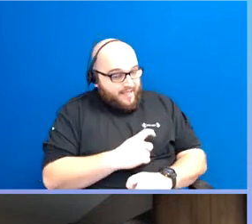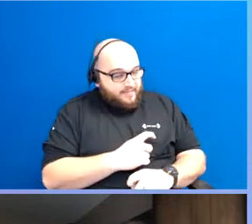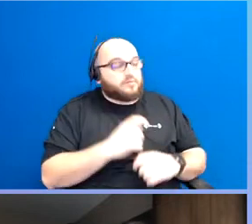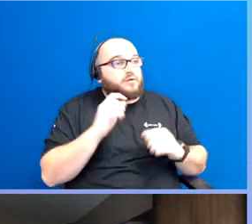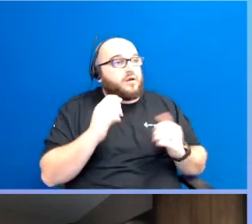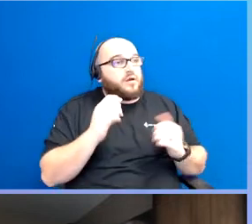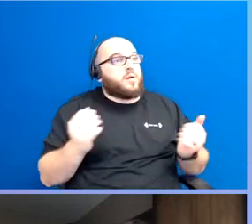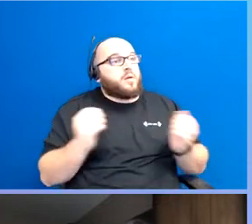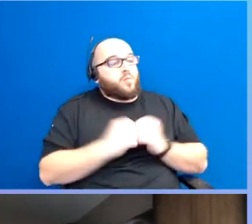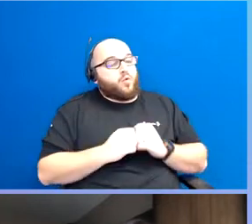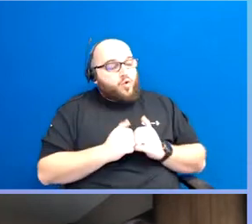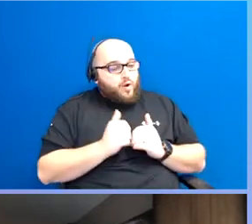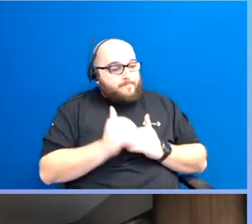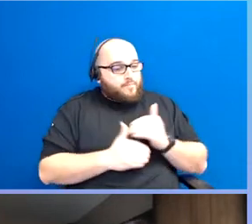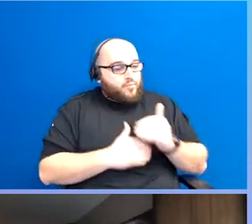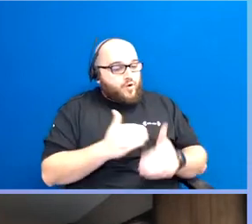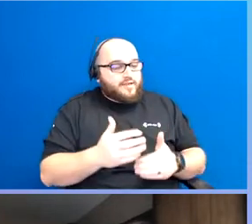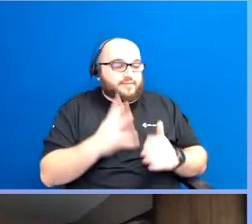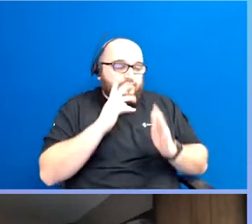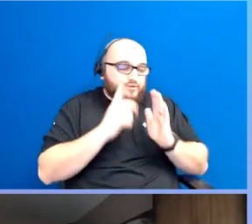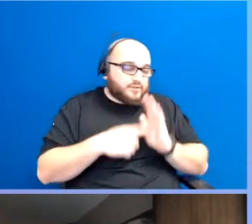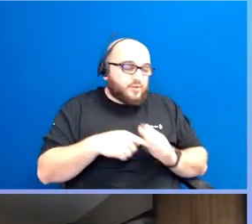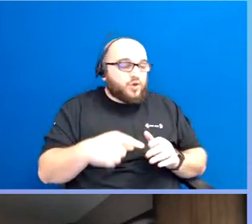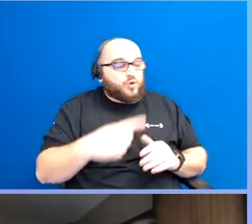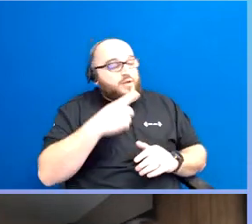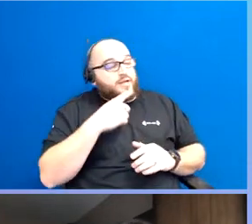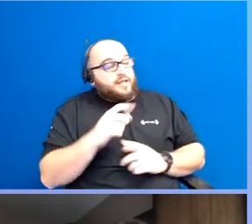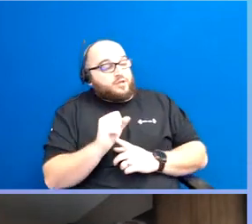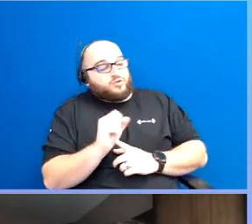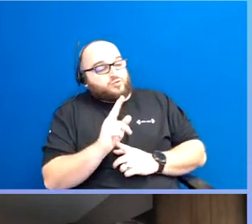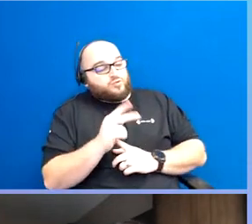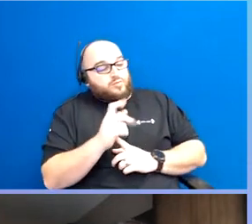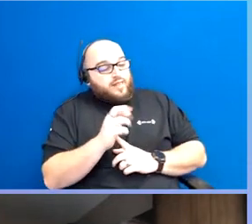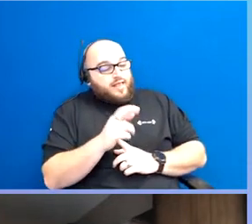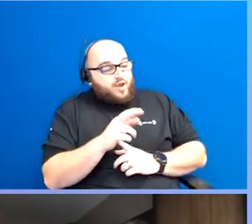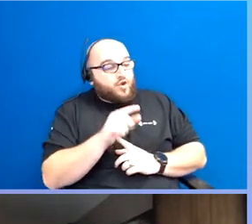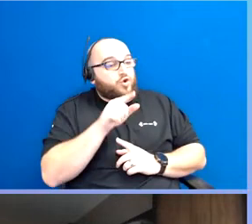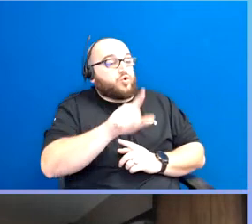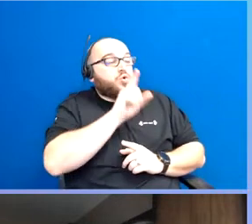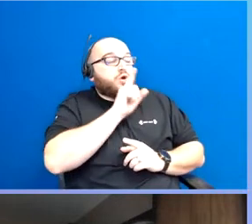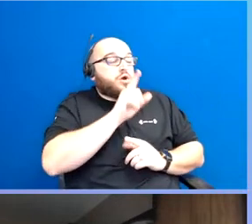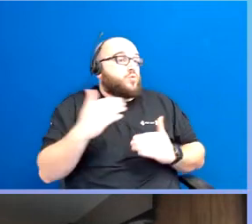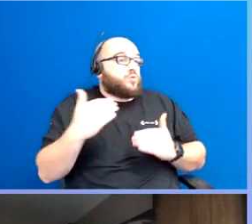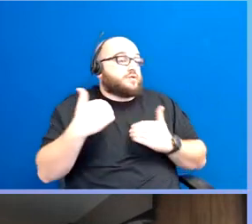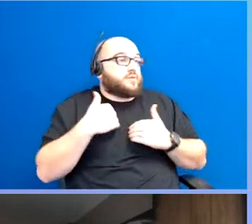more process oriented. So you're telling the supplier that they're responsible